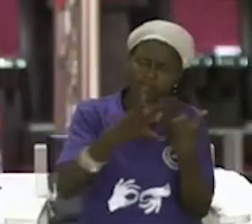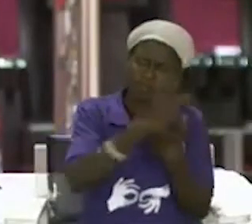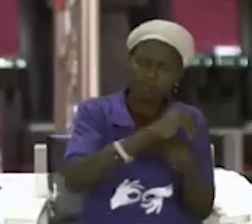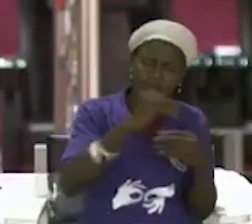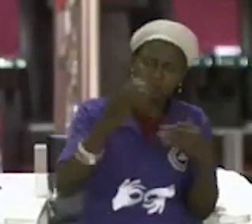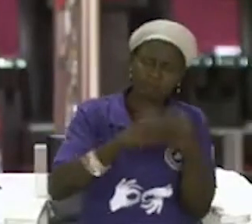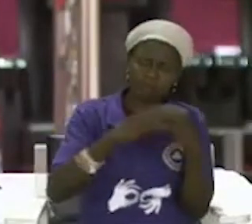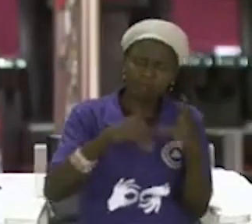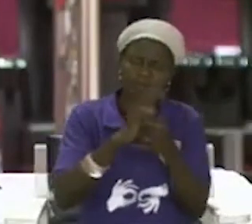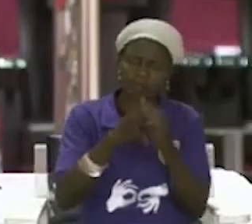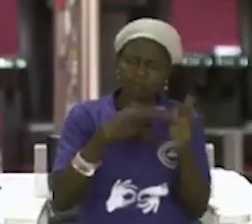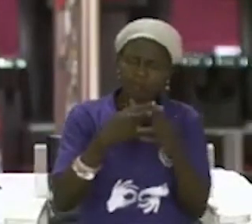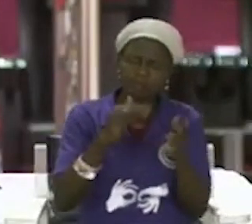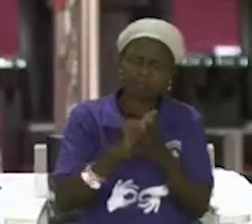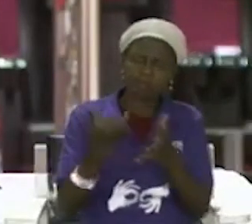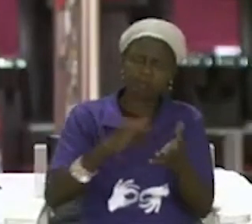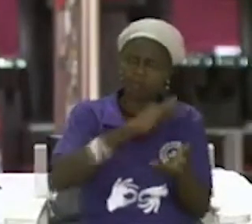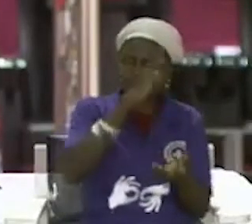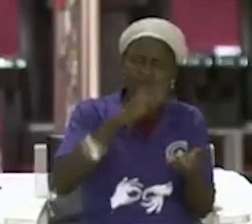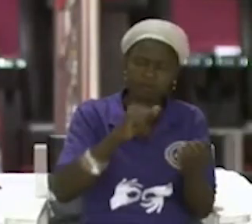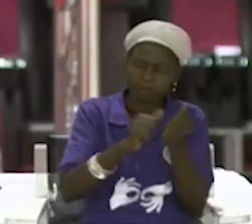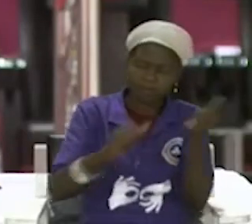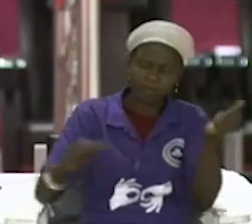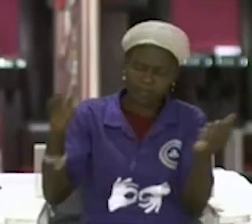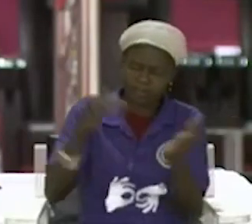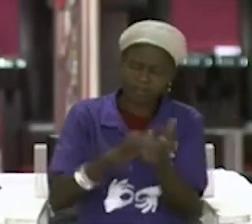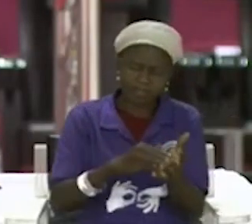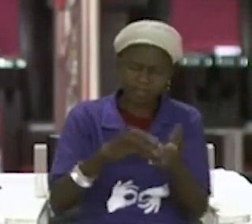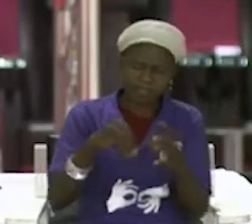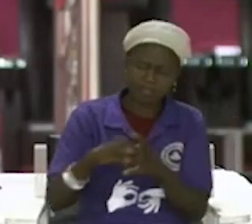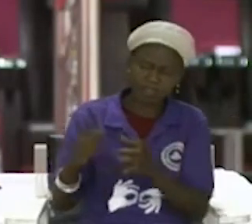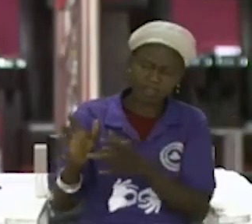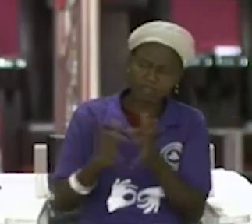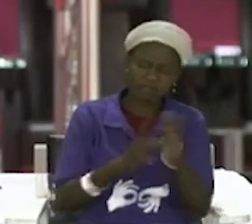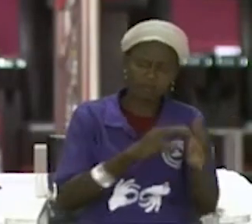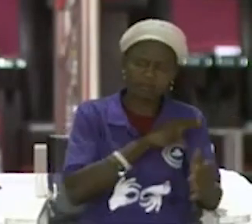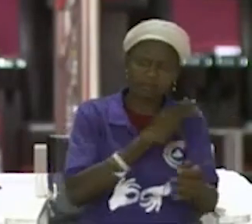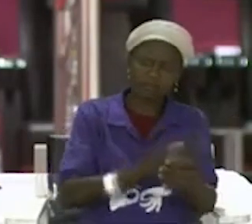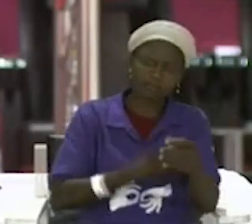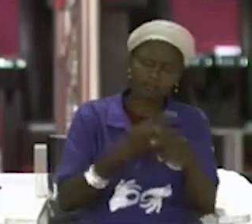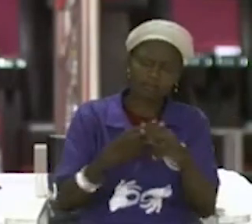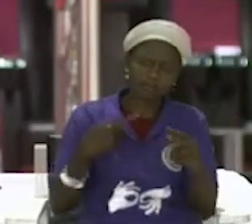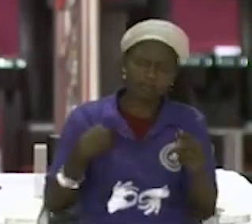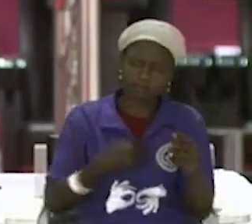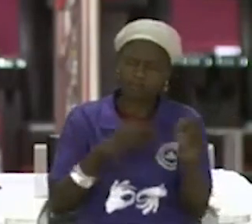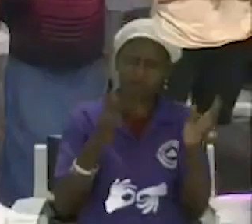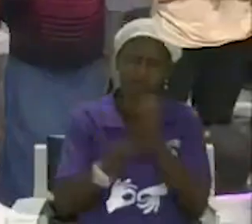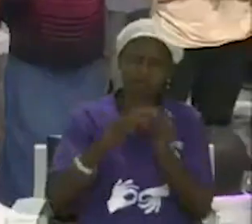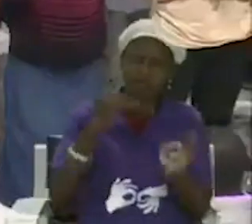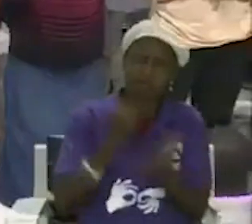they will never backslide again. In Jesus' mighty name, we have prayed.